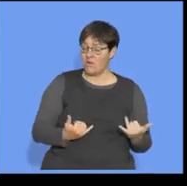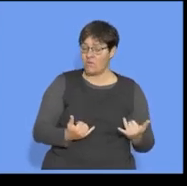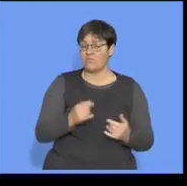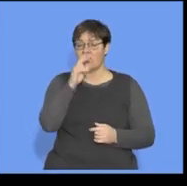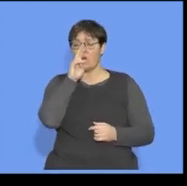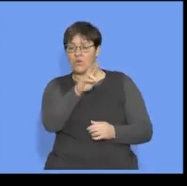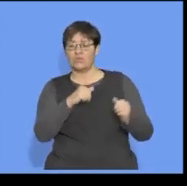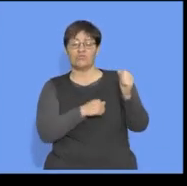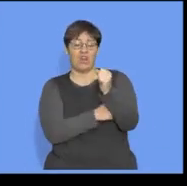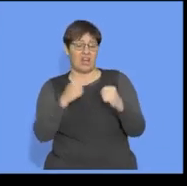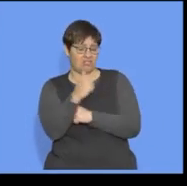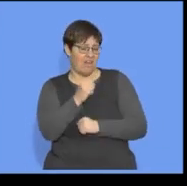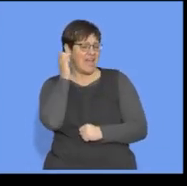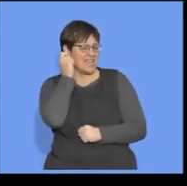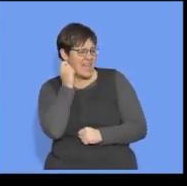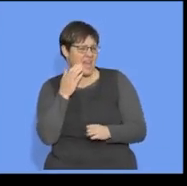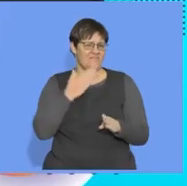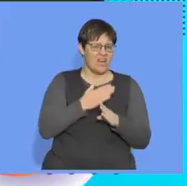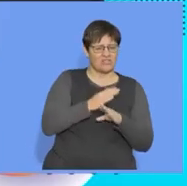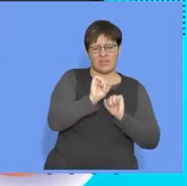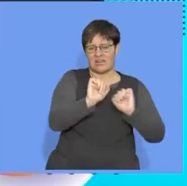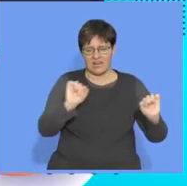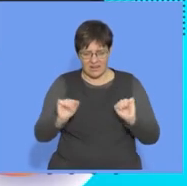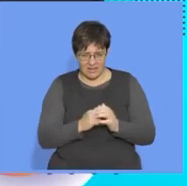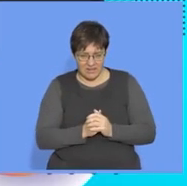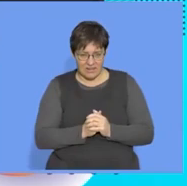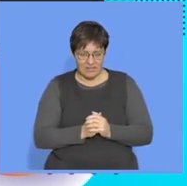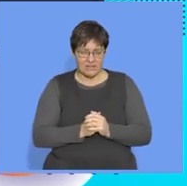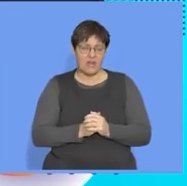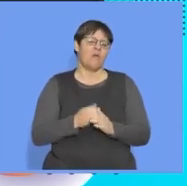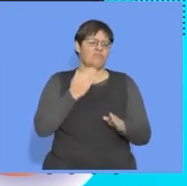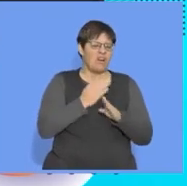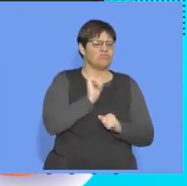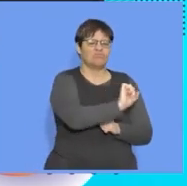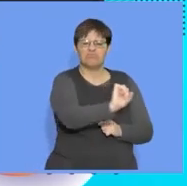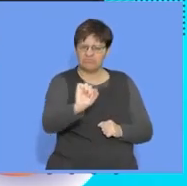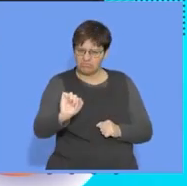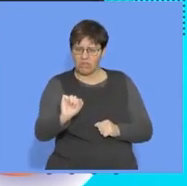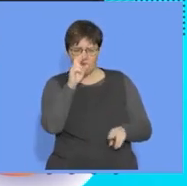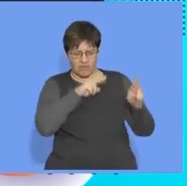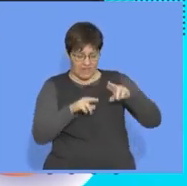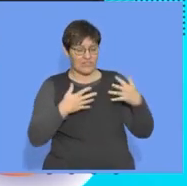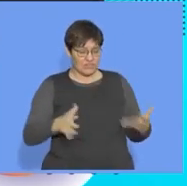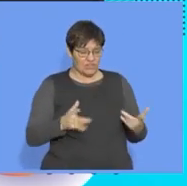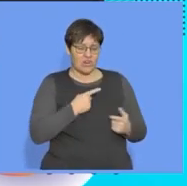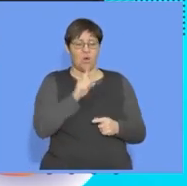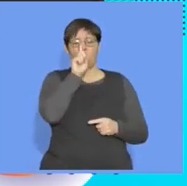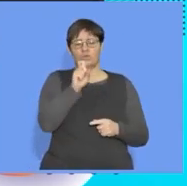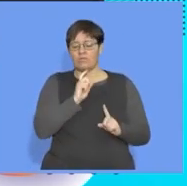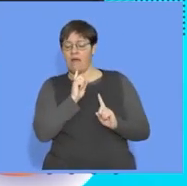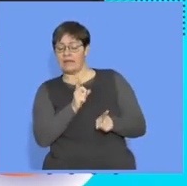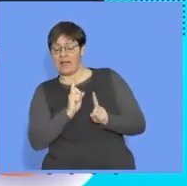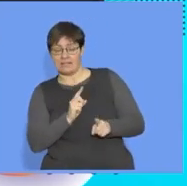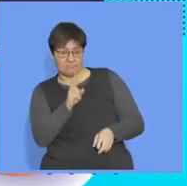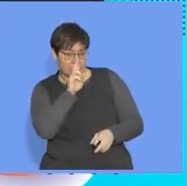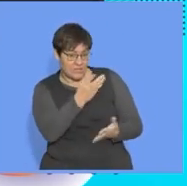Then we did look at the structure of the ear and the functions. We were revising the functions, and then let's come to the questions so